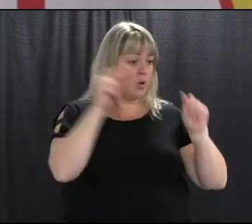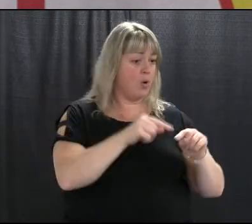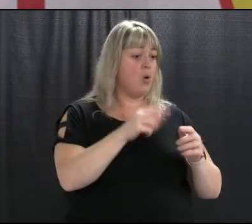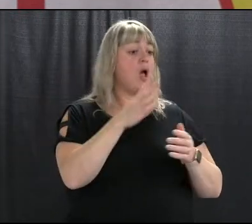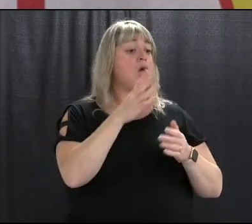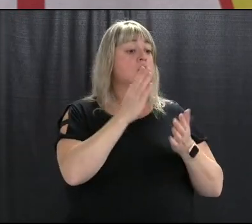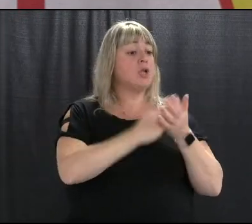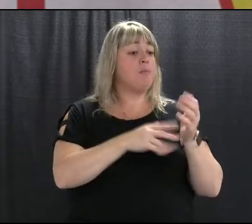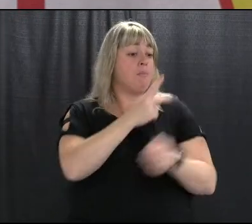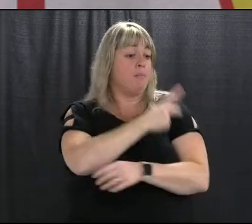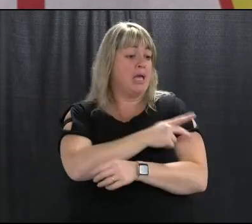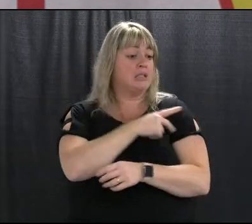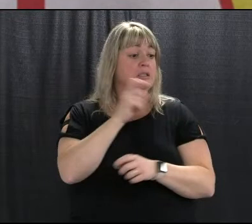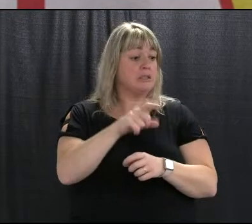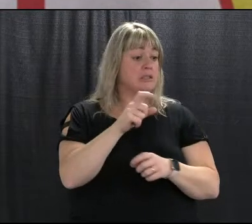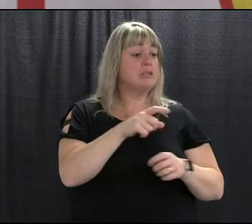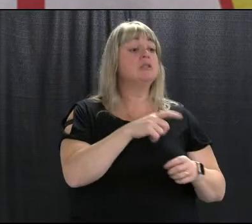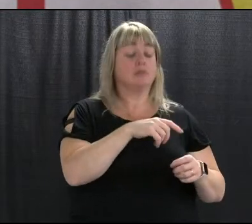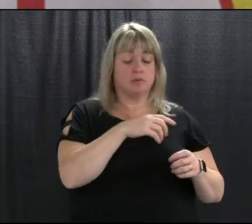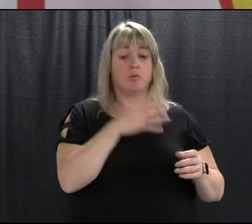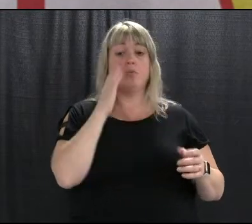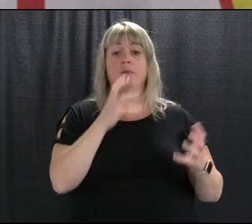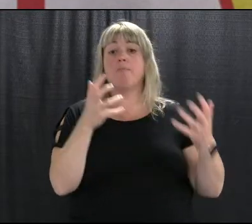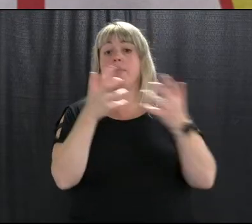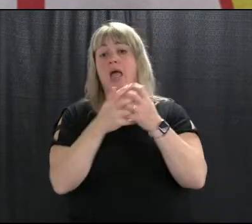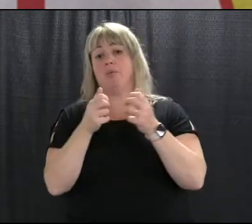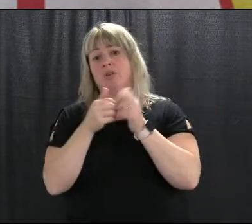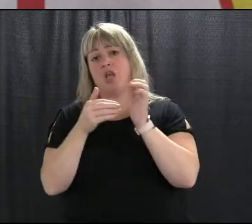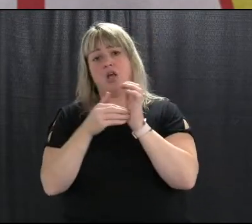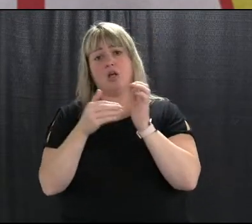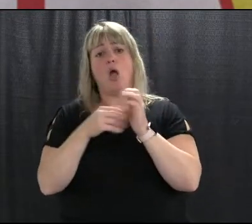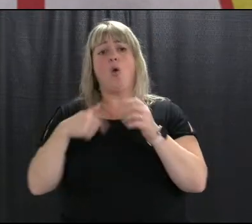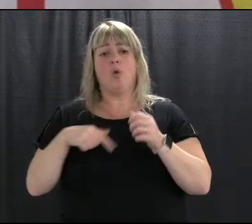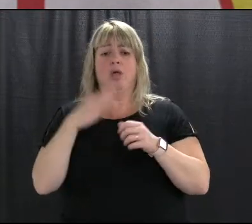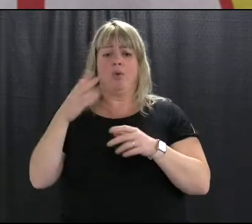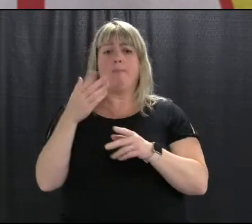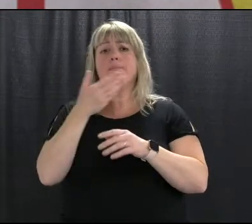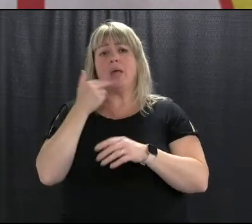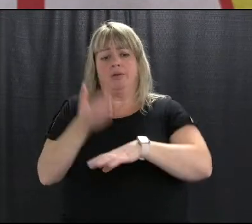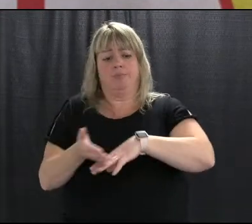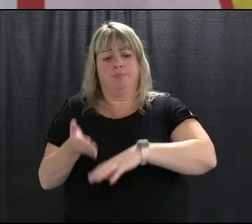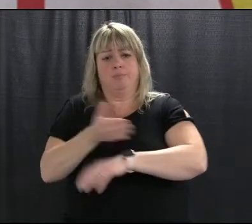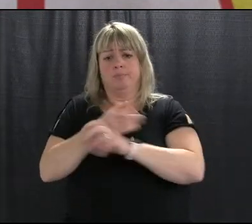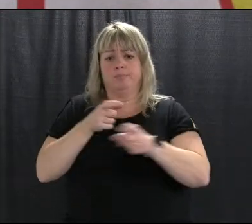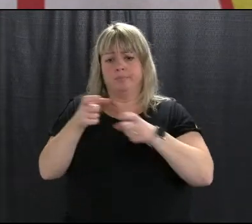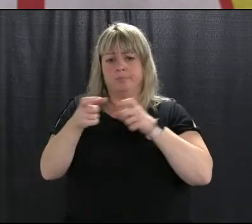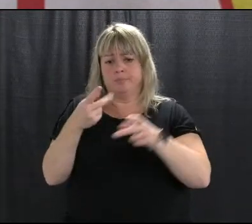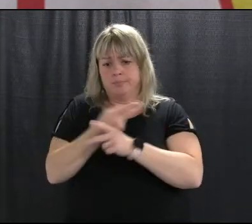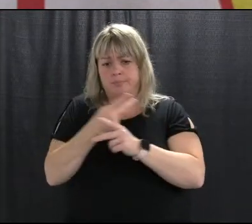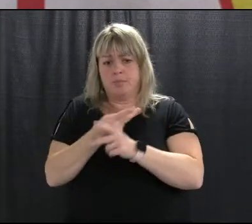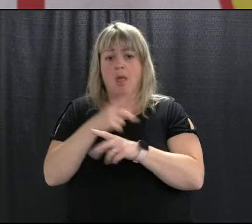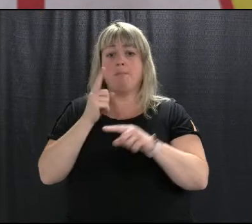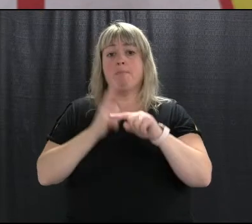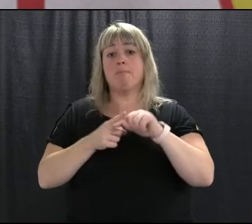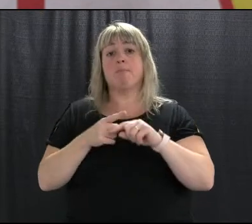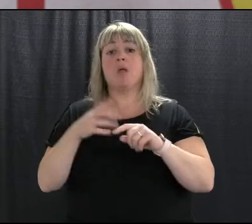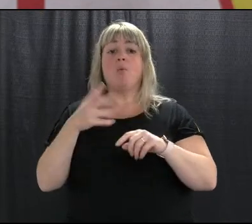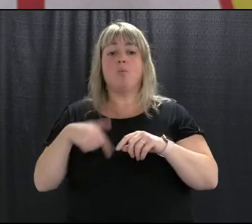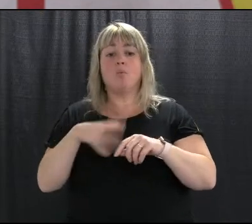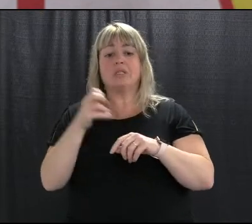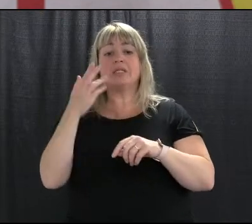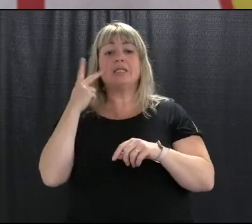match patients with capacity that exists. Better management of bed processes,